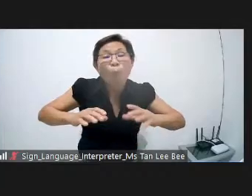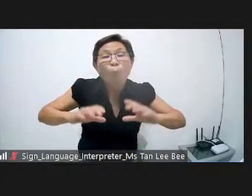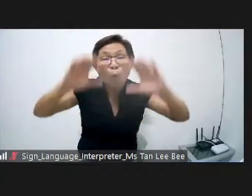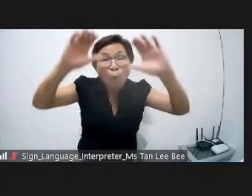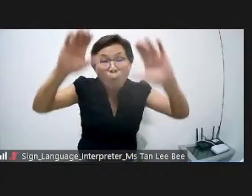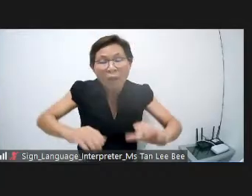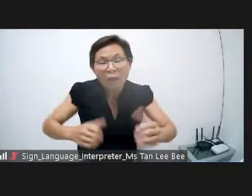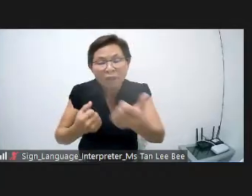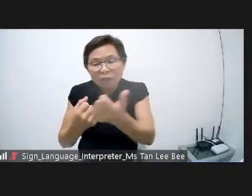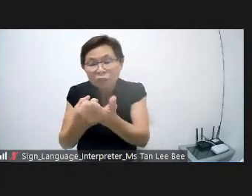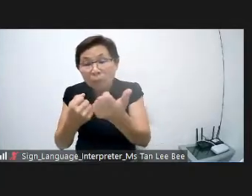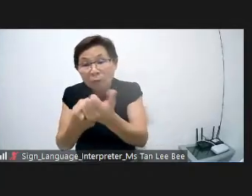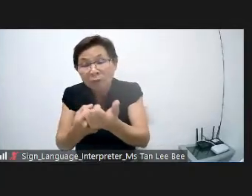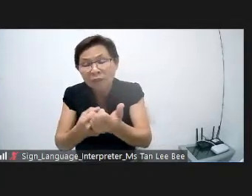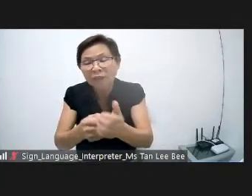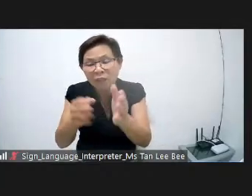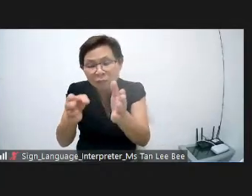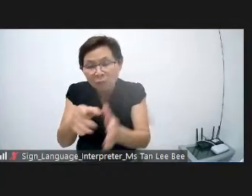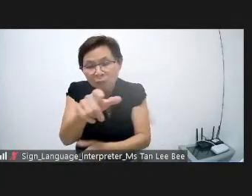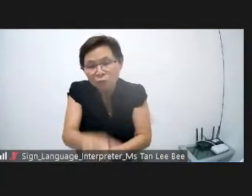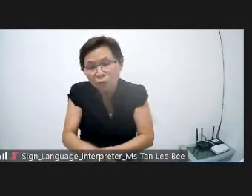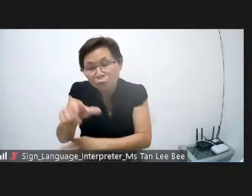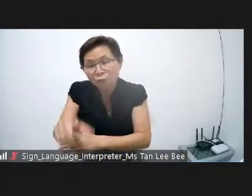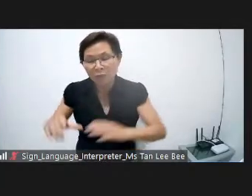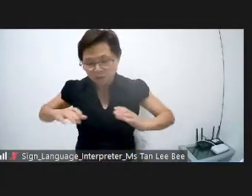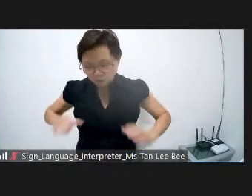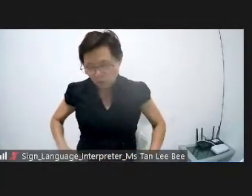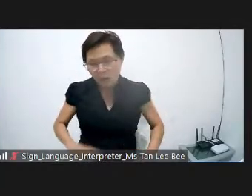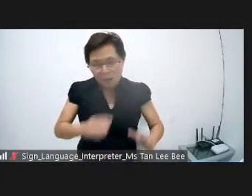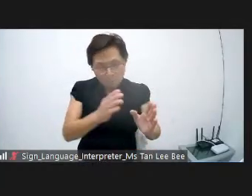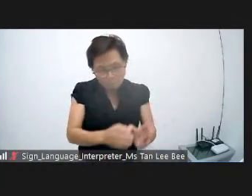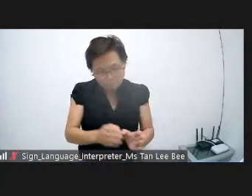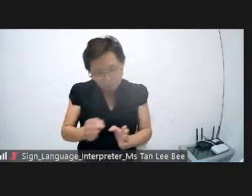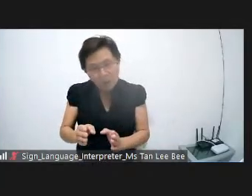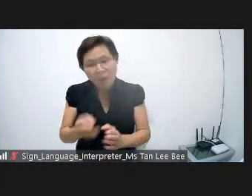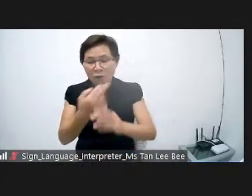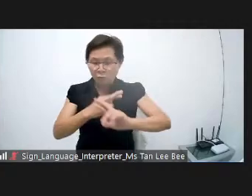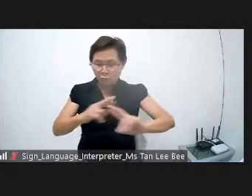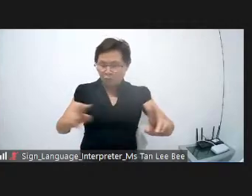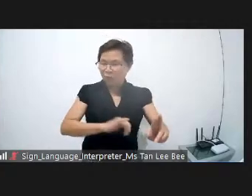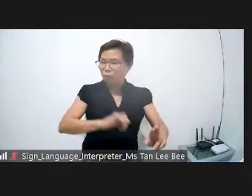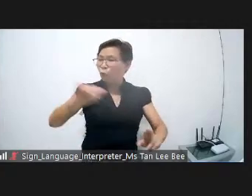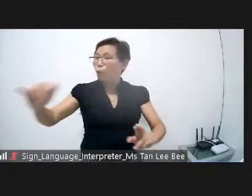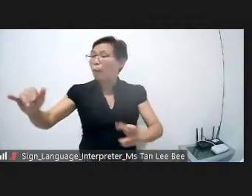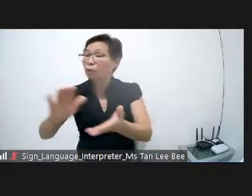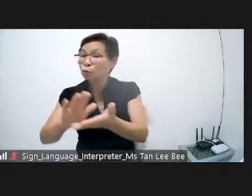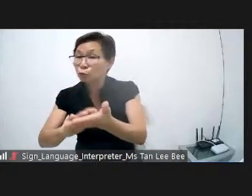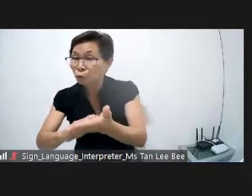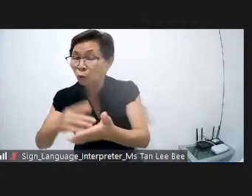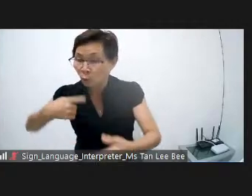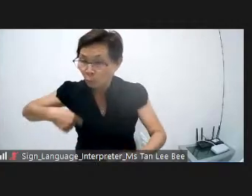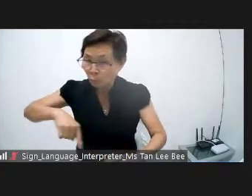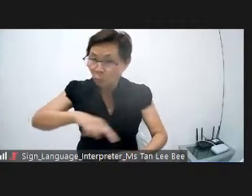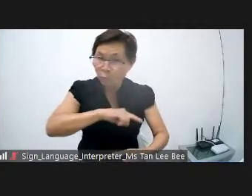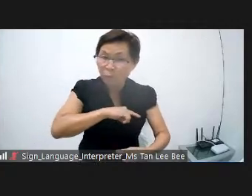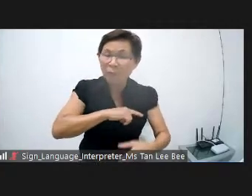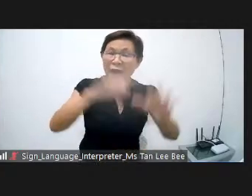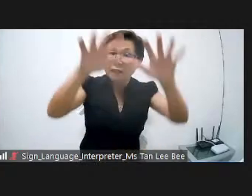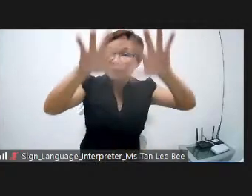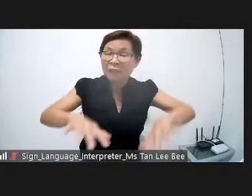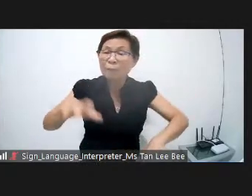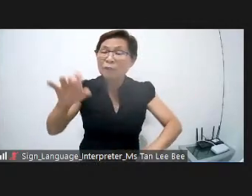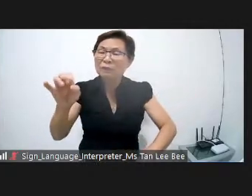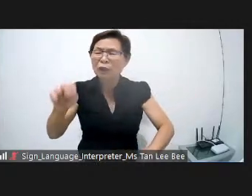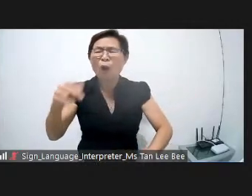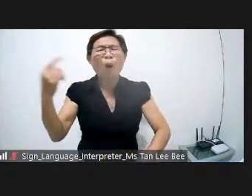learners with disabilities as they prepare themselves to go back to school. All in all, we at SEAMEO SEN would